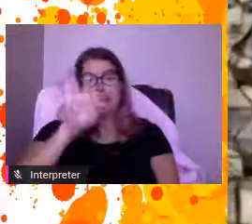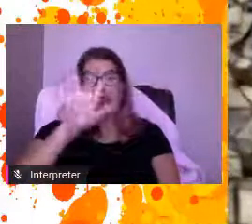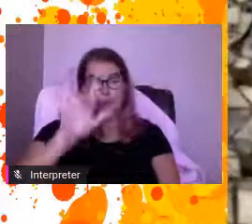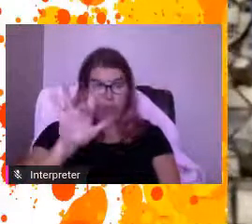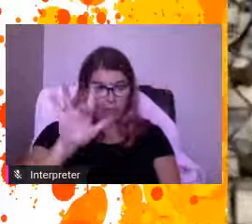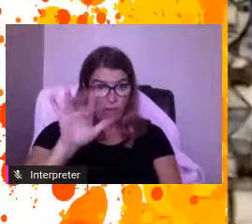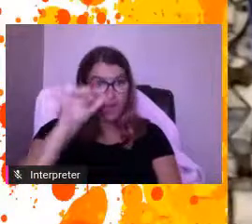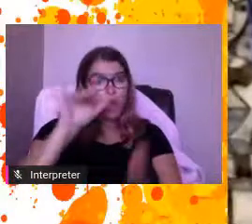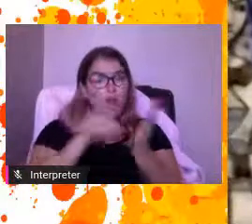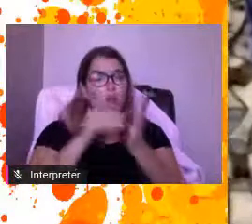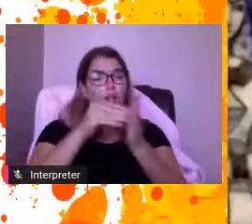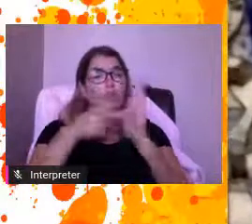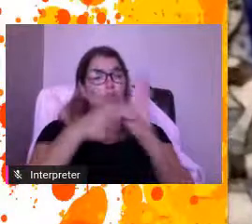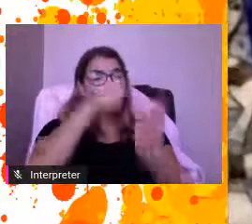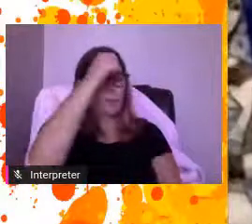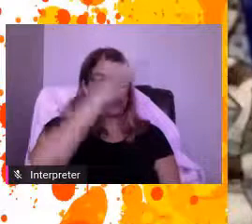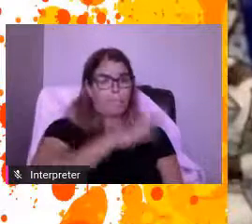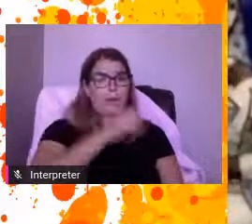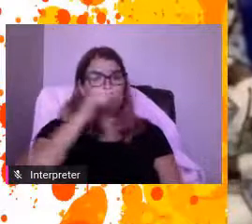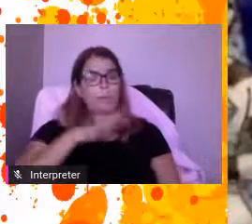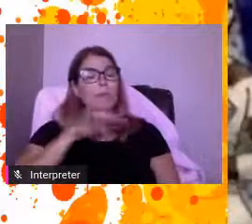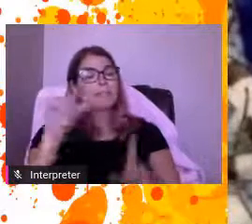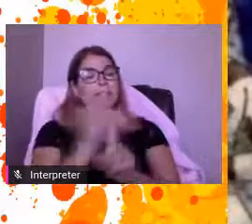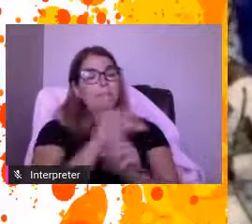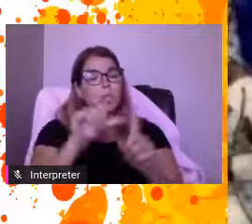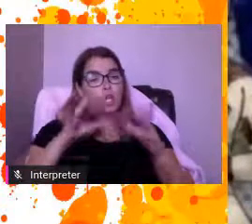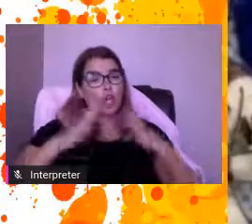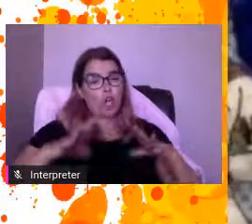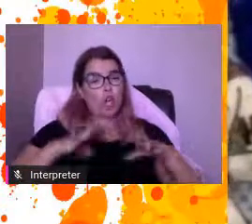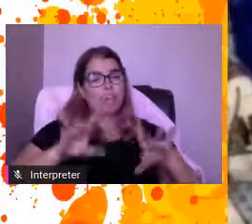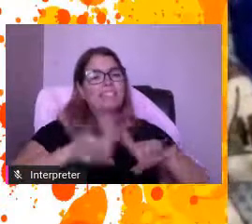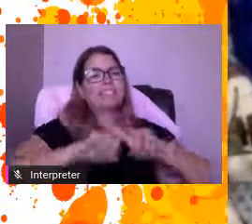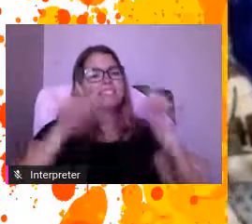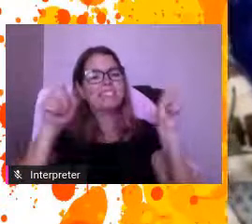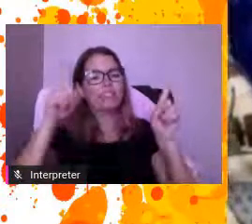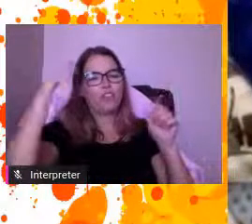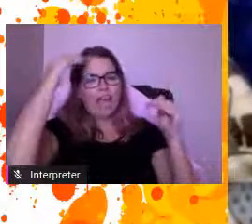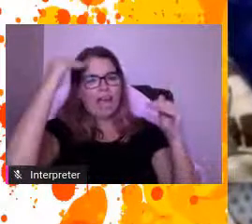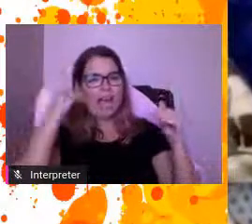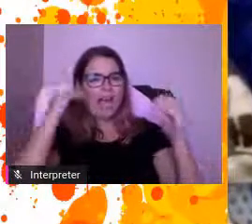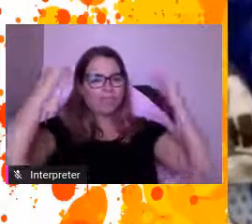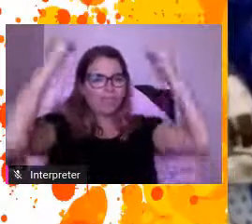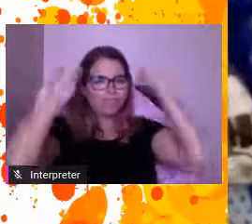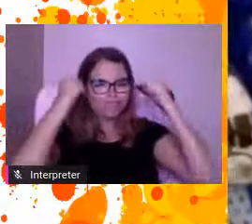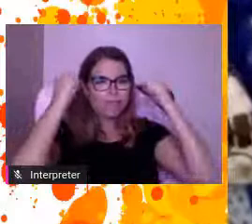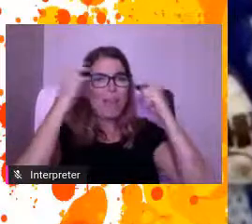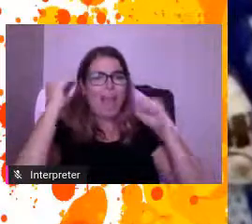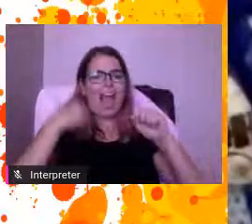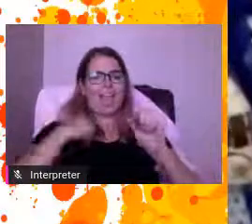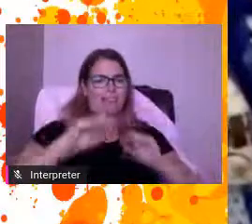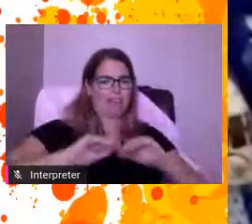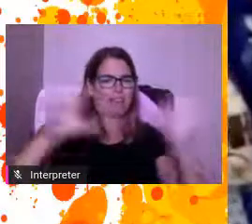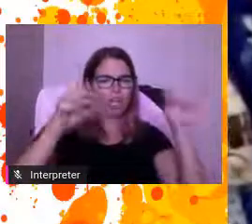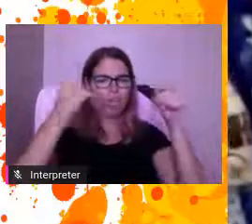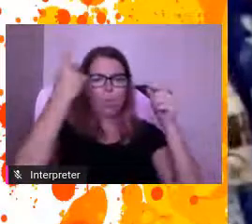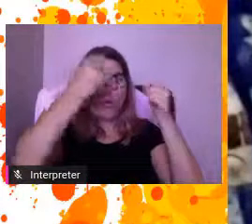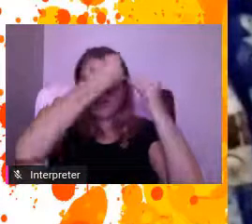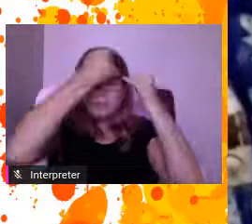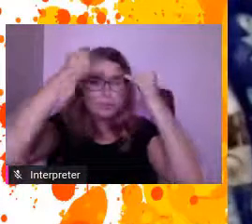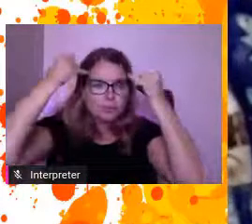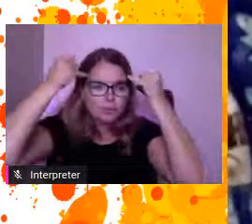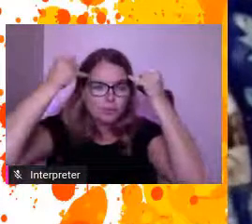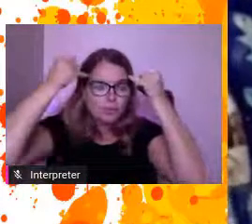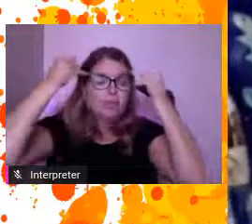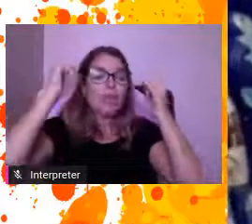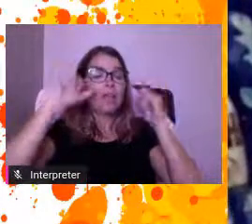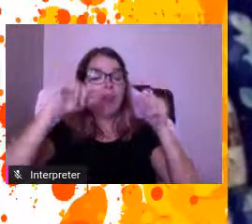often depicts men and women in similar clothing, although with different headgear, and distinctive monobrows, that is, eyebrows that are